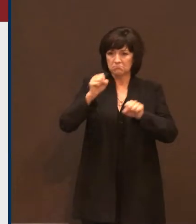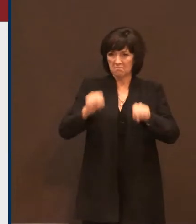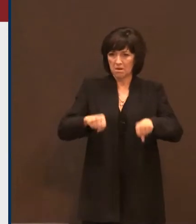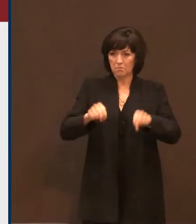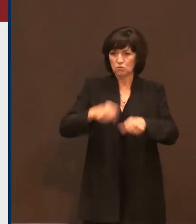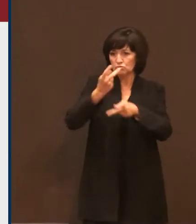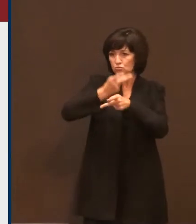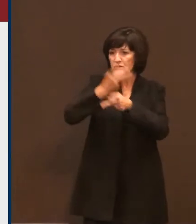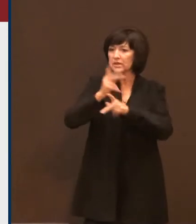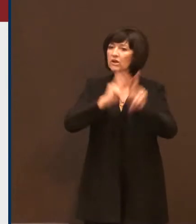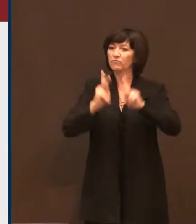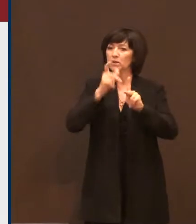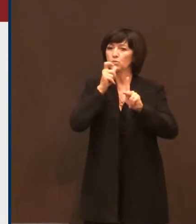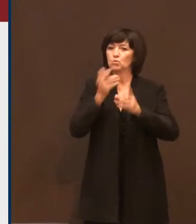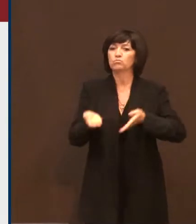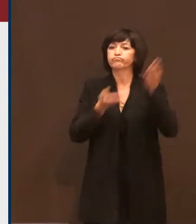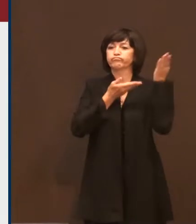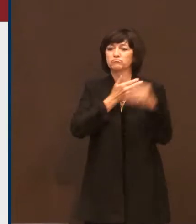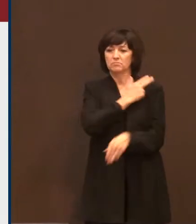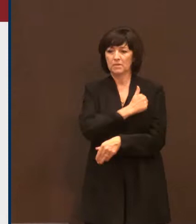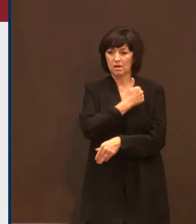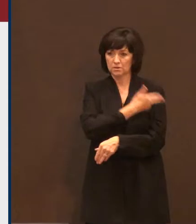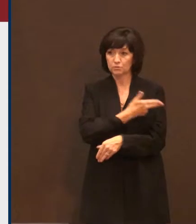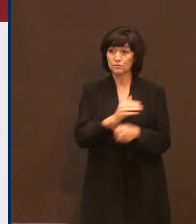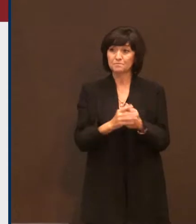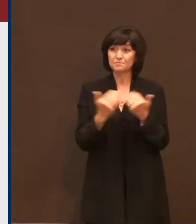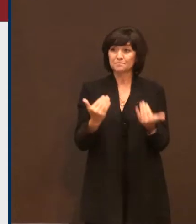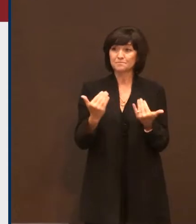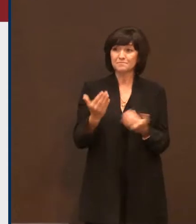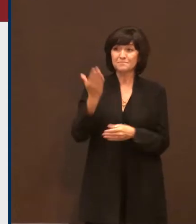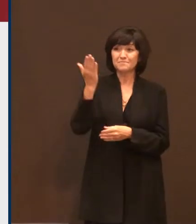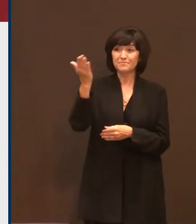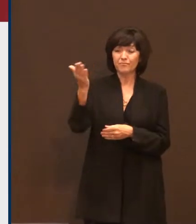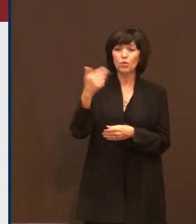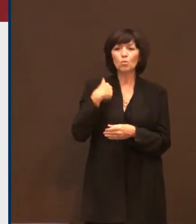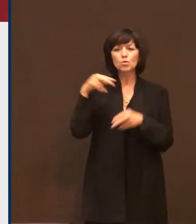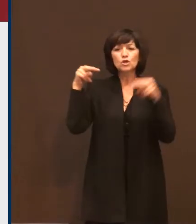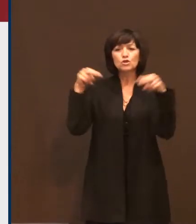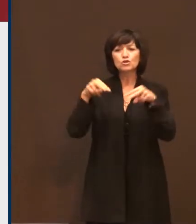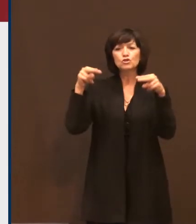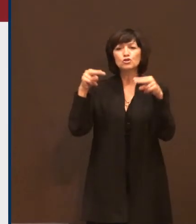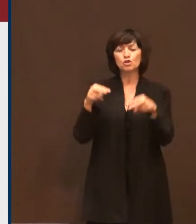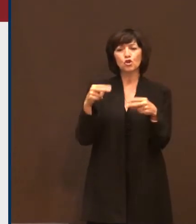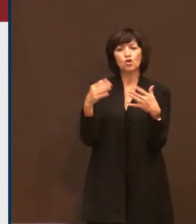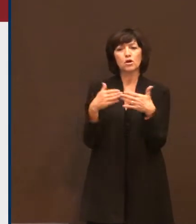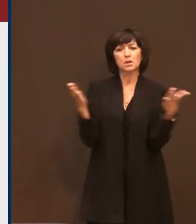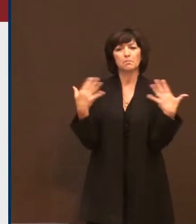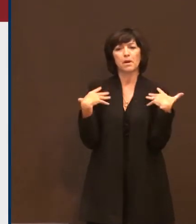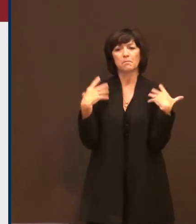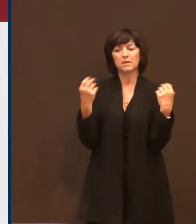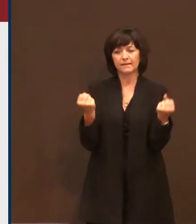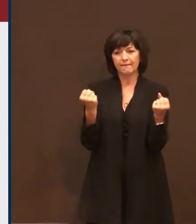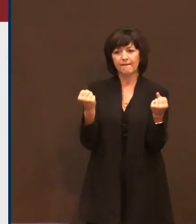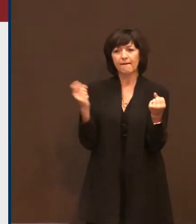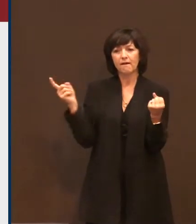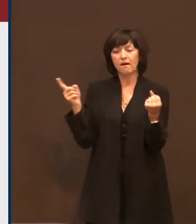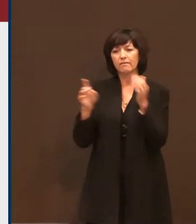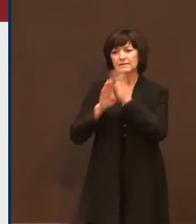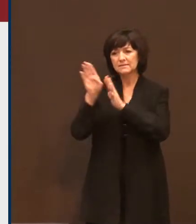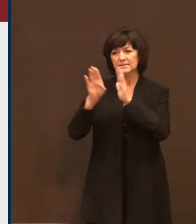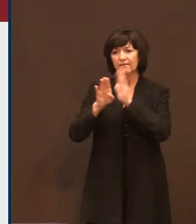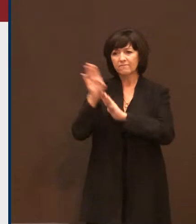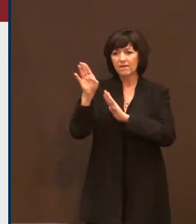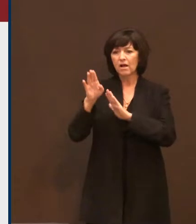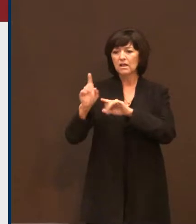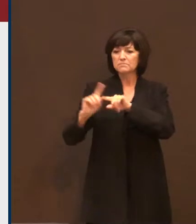is a measure that we continue to look at, and we'll look at as public health develops the gating criteria for